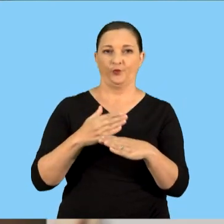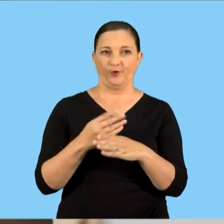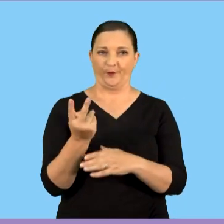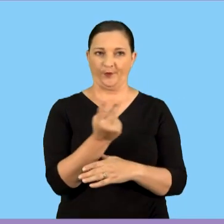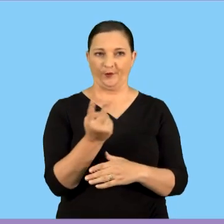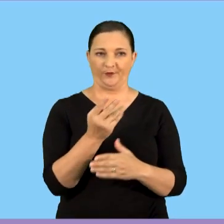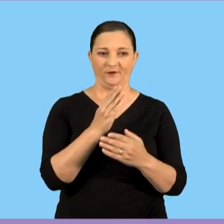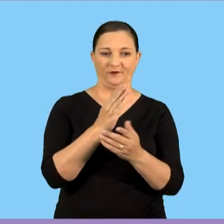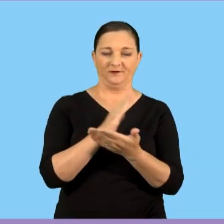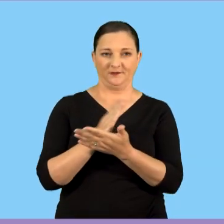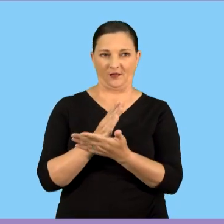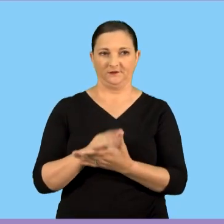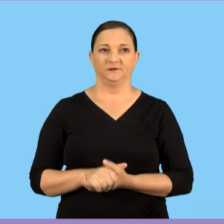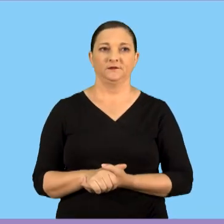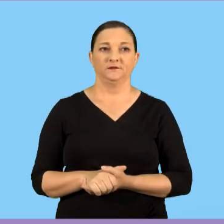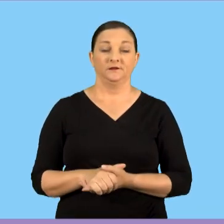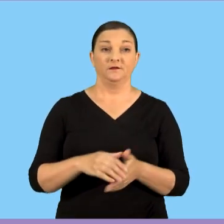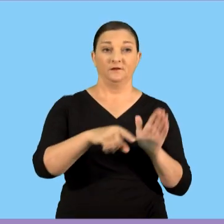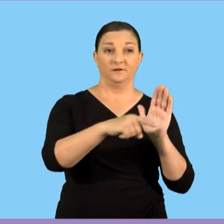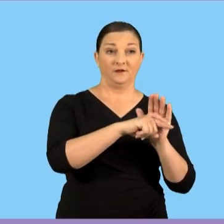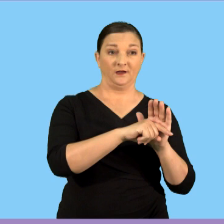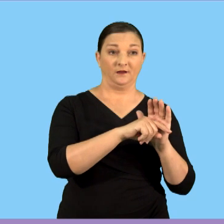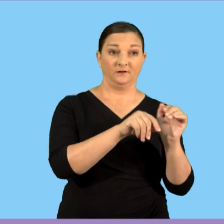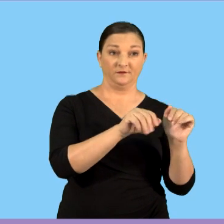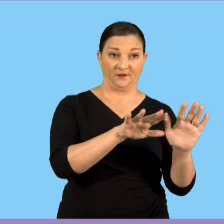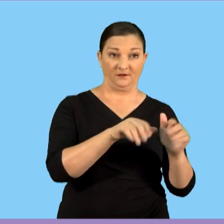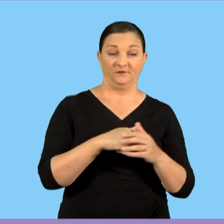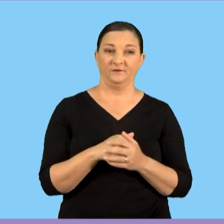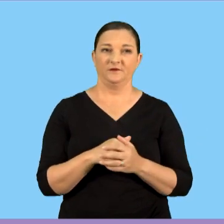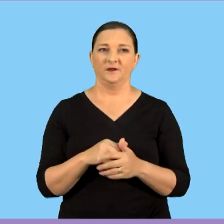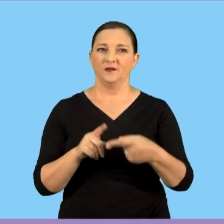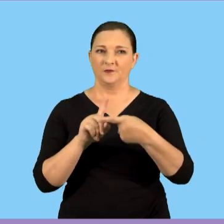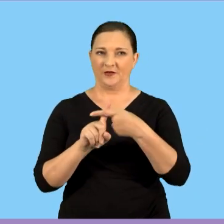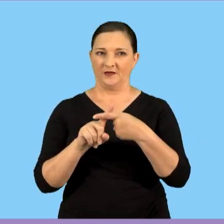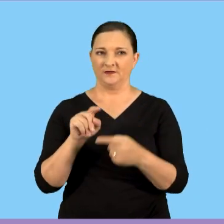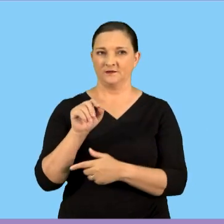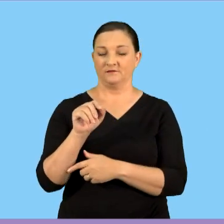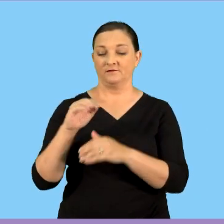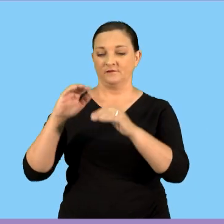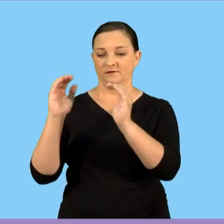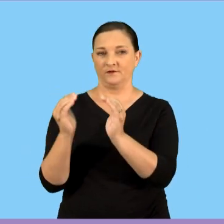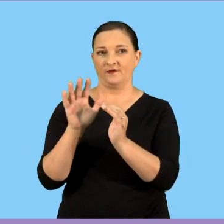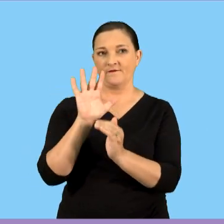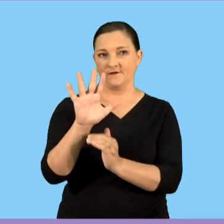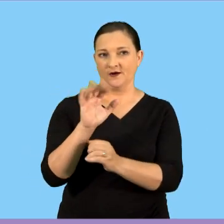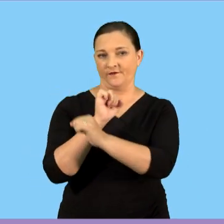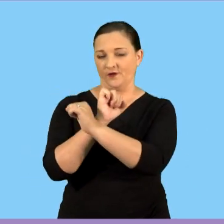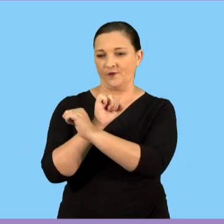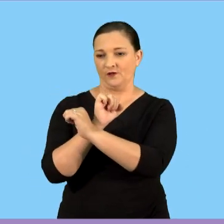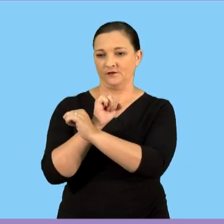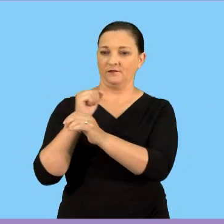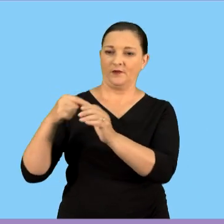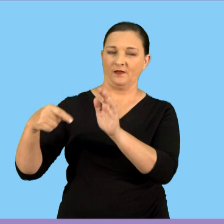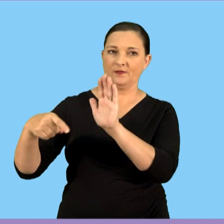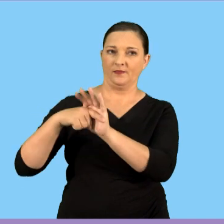there. So as number 1 there, we have a negative 10 plus a 5